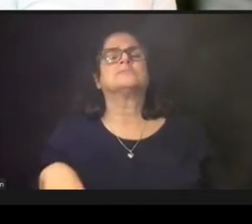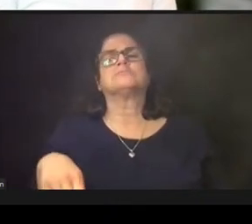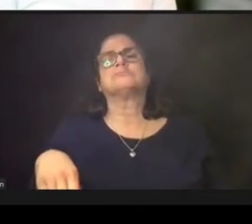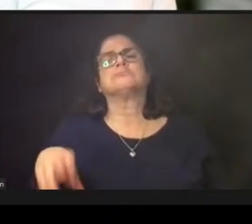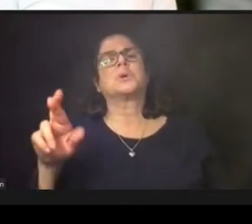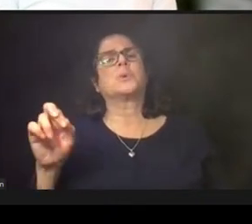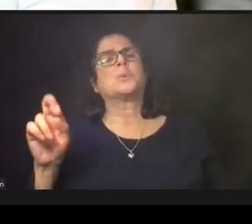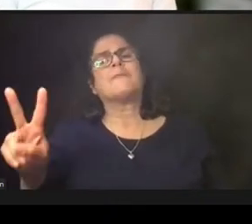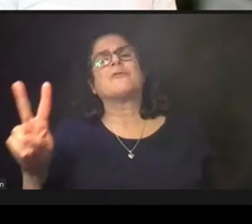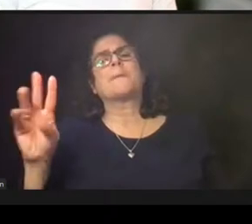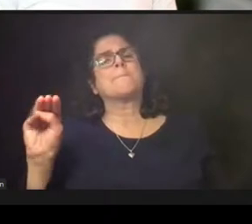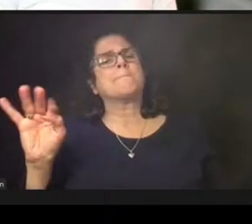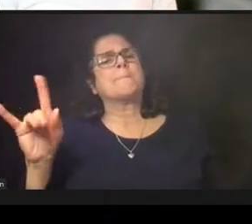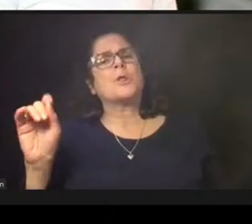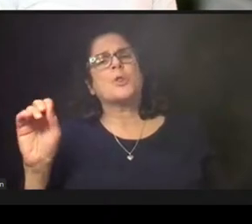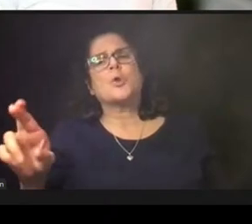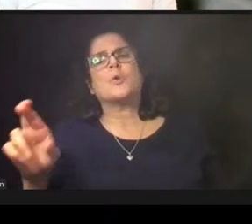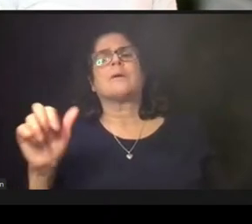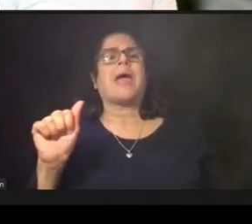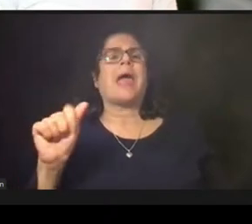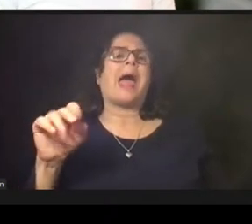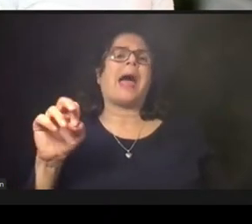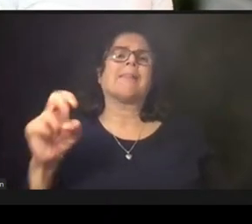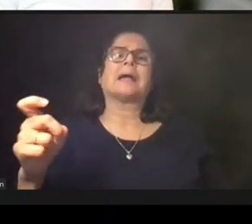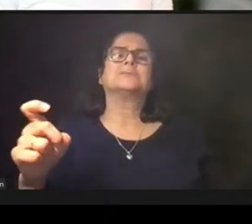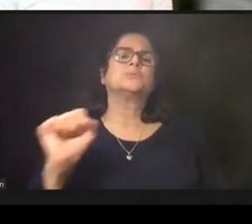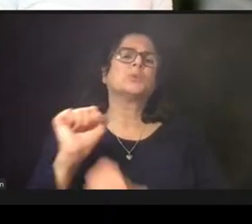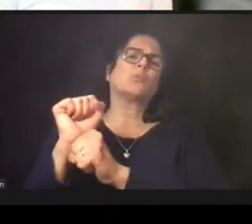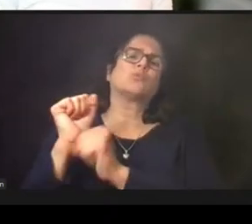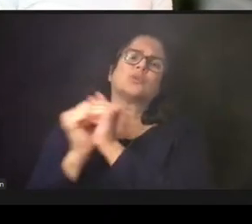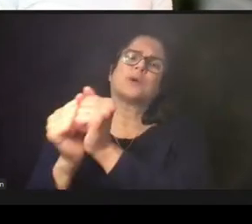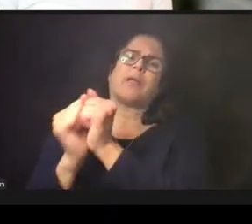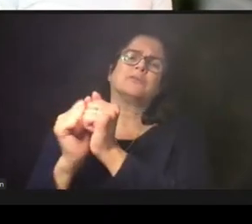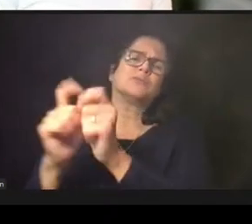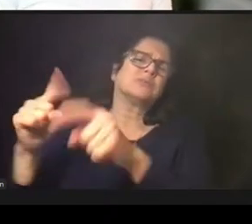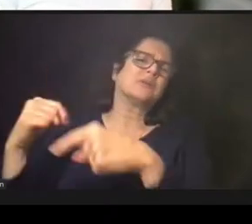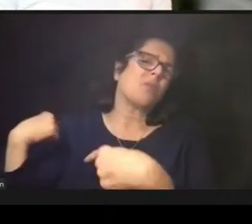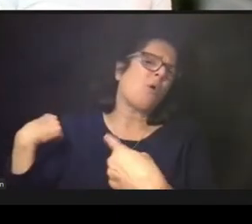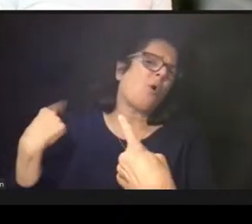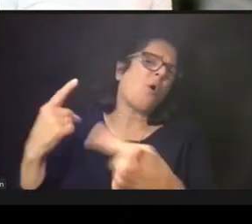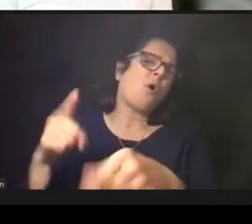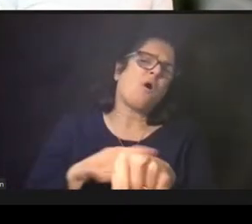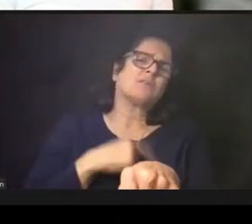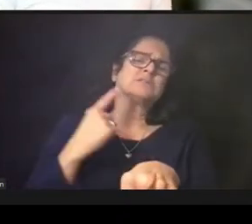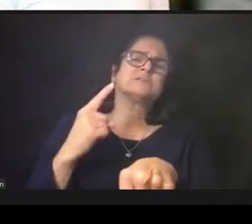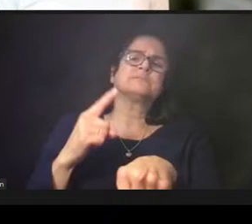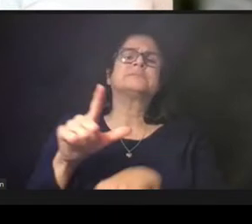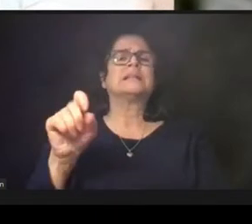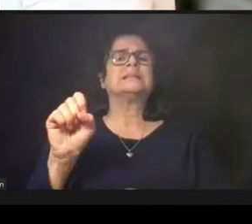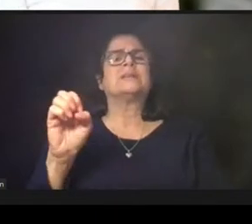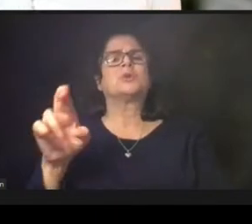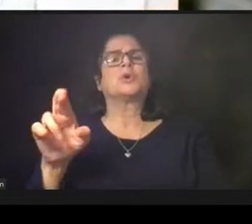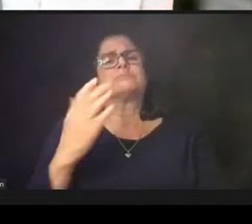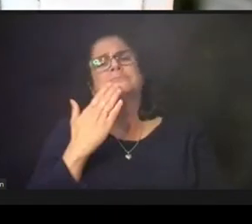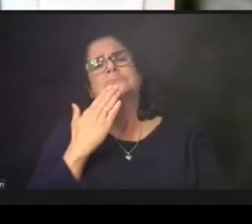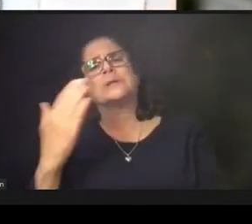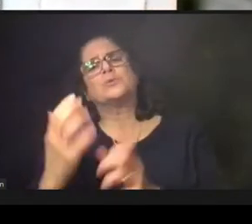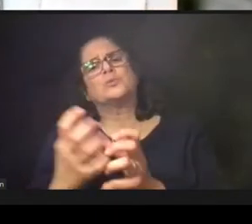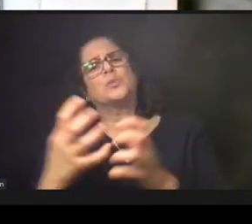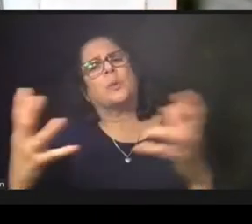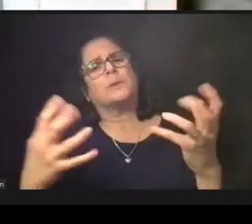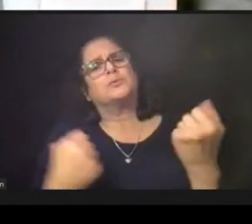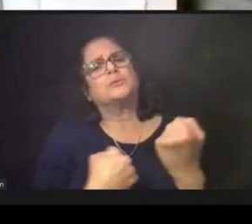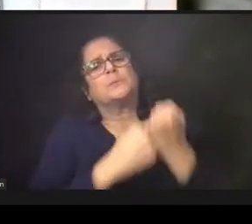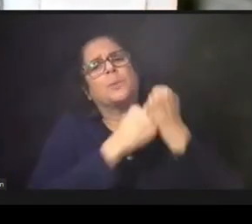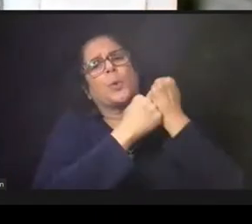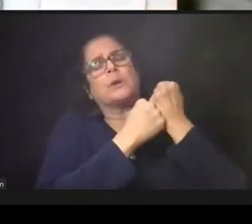Alex, we've worked with so long. and Lester, thank you so much for your support,